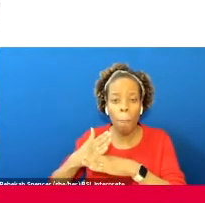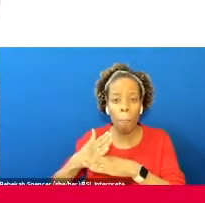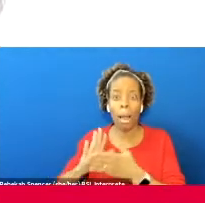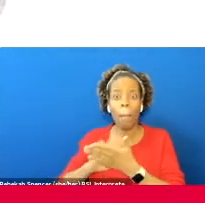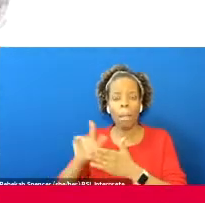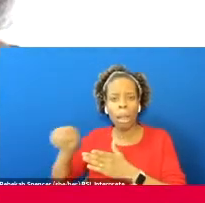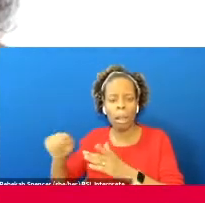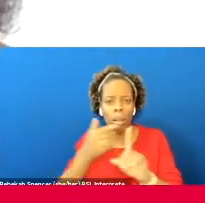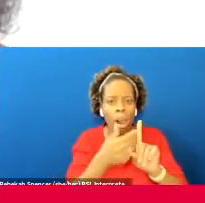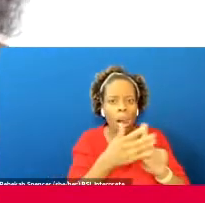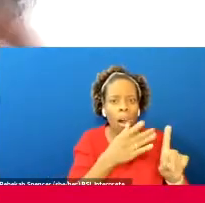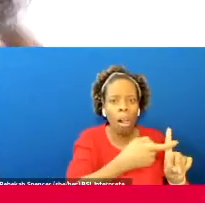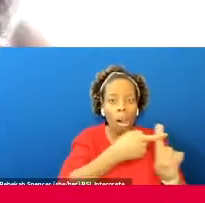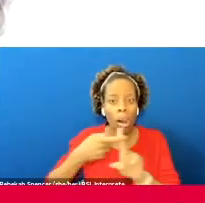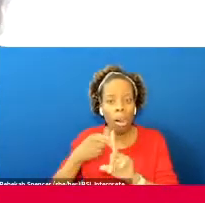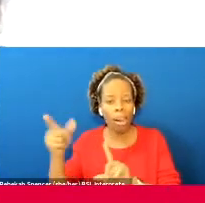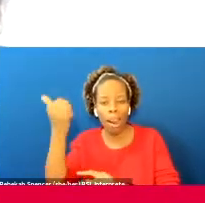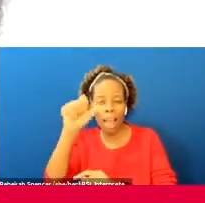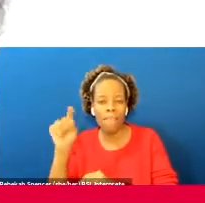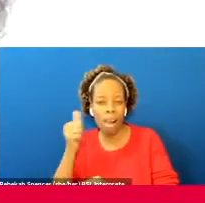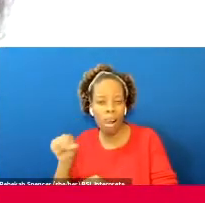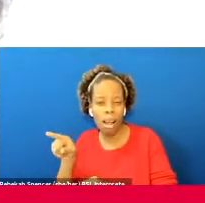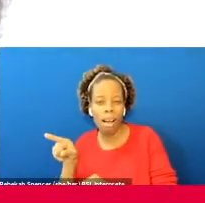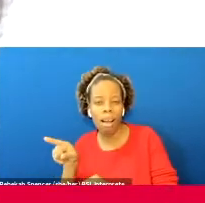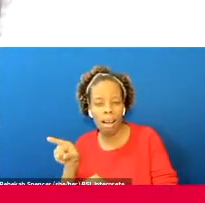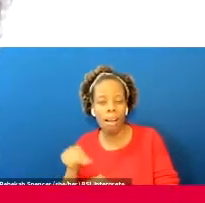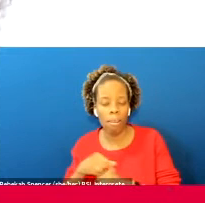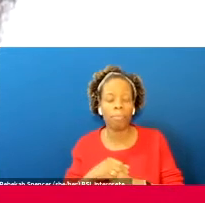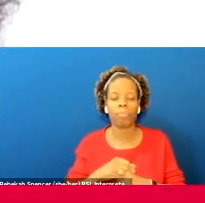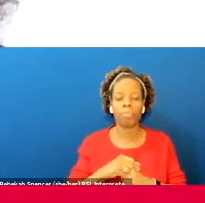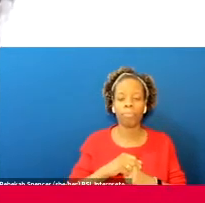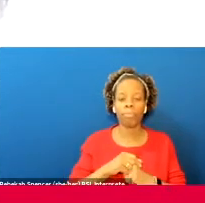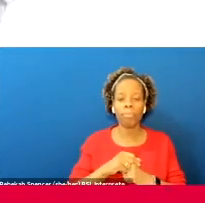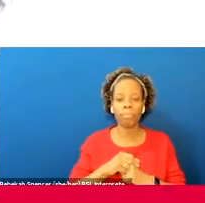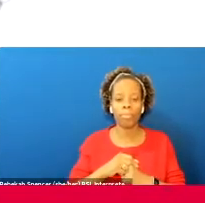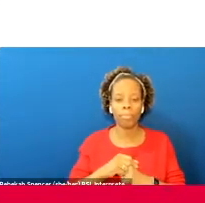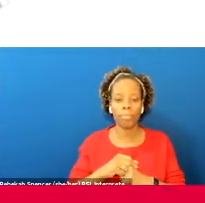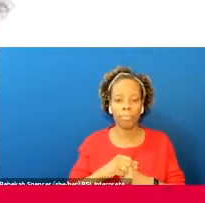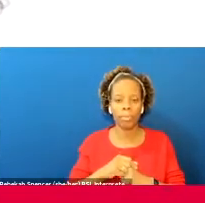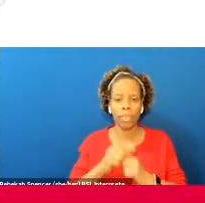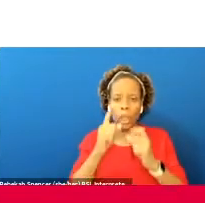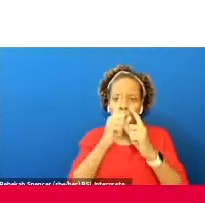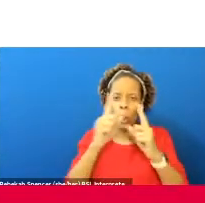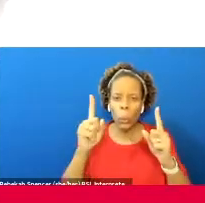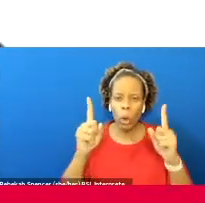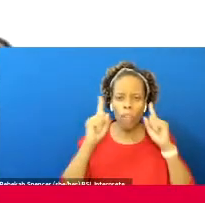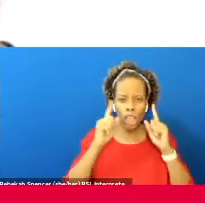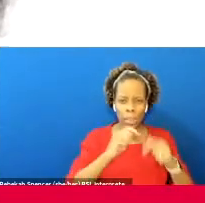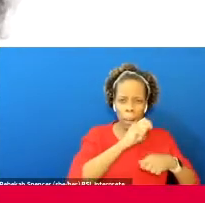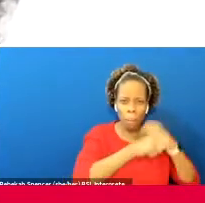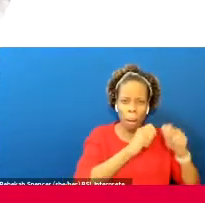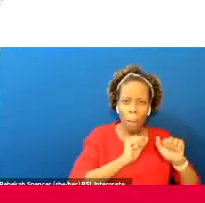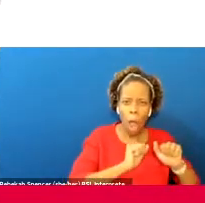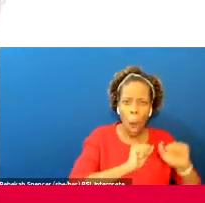they're doing this. And universities themselves have become their own microcosm, I hope that's the word, but their